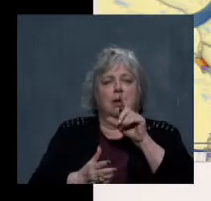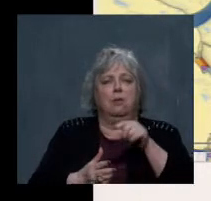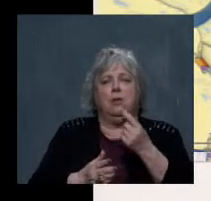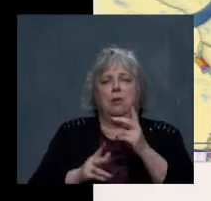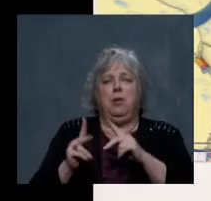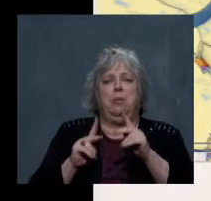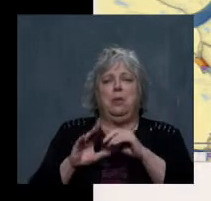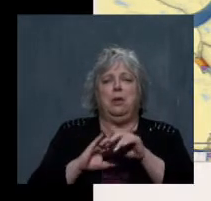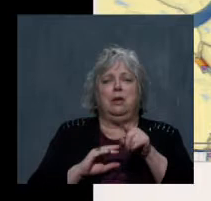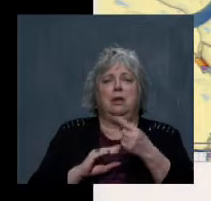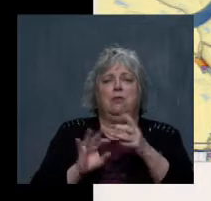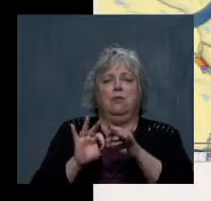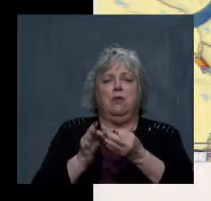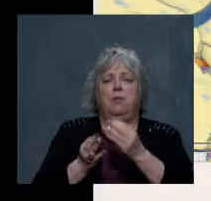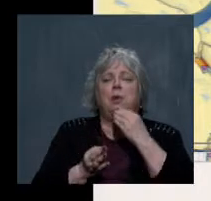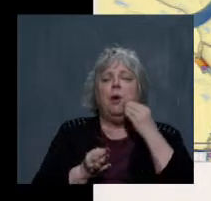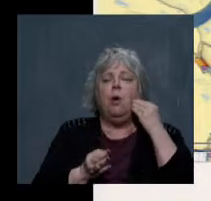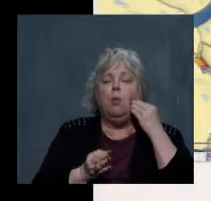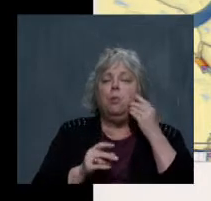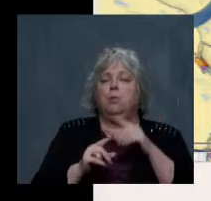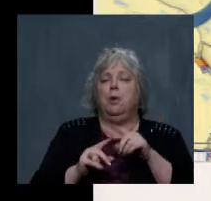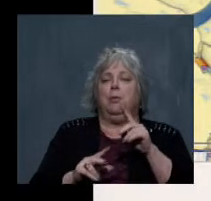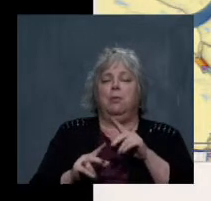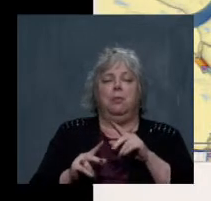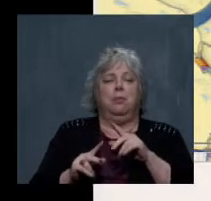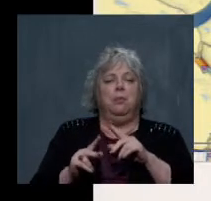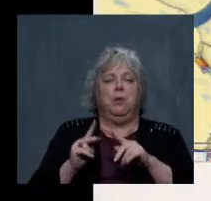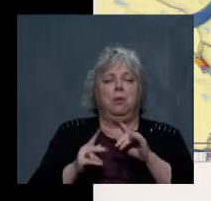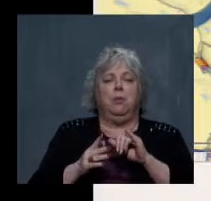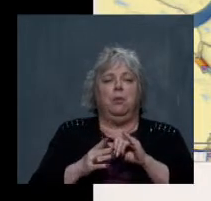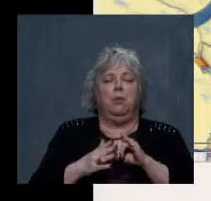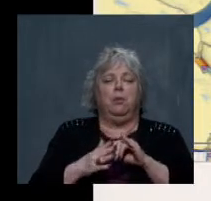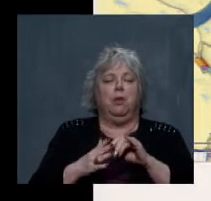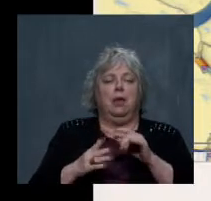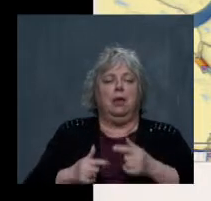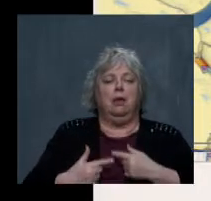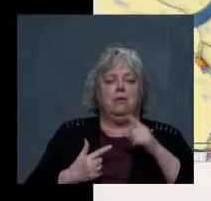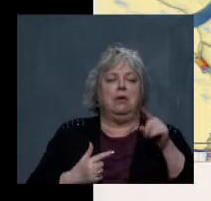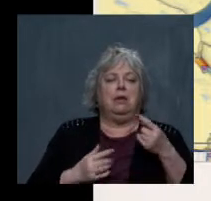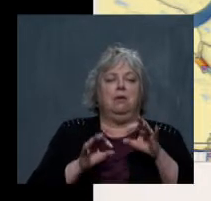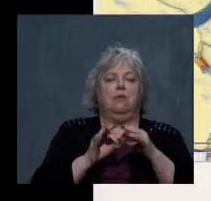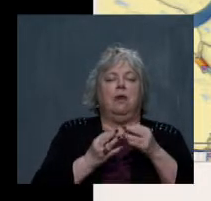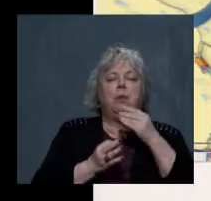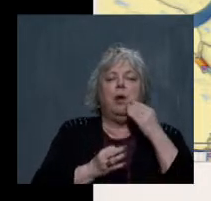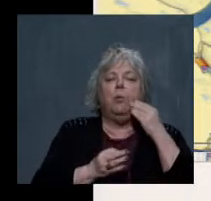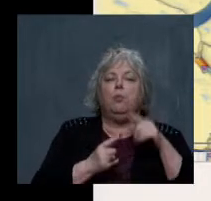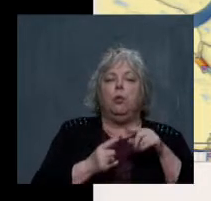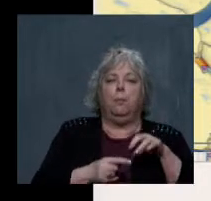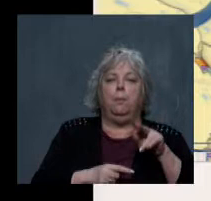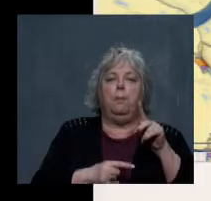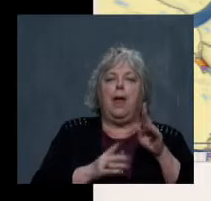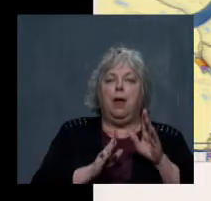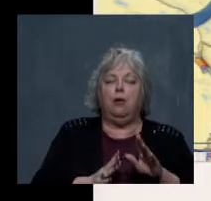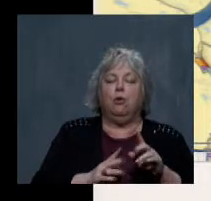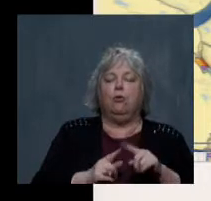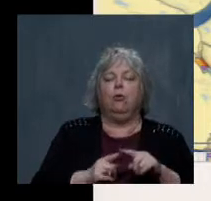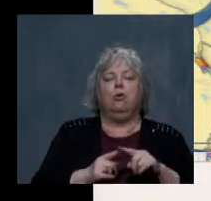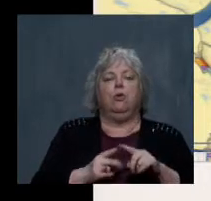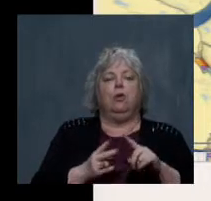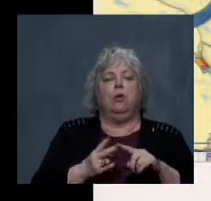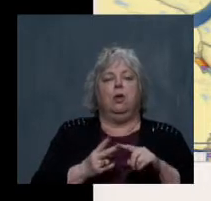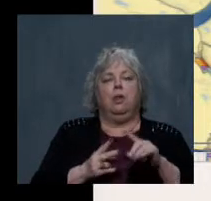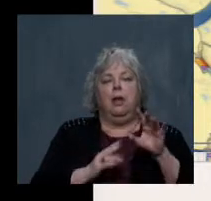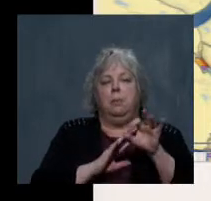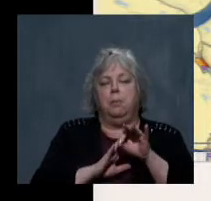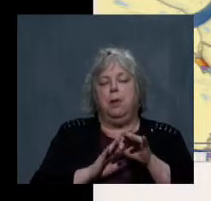single-family homes, but, you know, those that service people who live out there in single-family homes are bankers. There are people who work in banks. There are people who work in